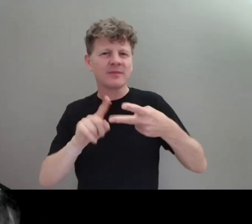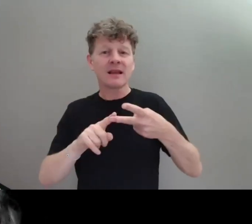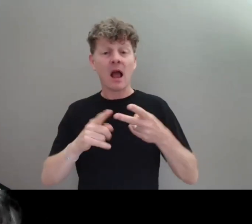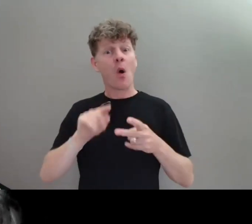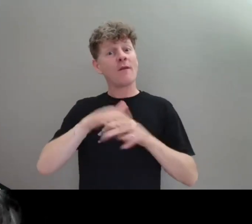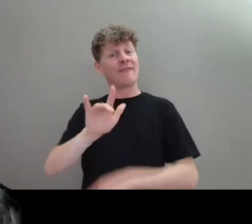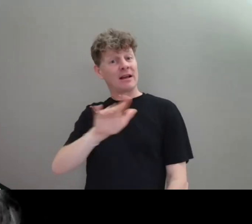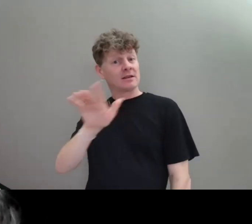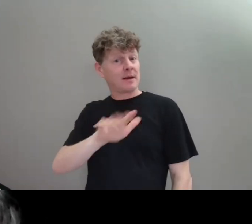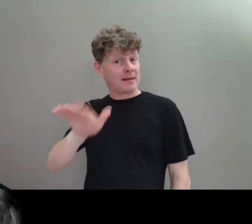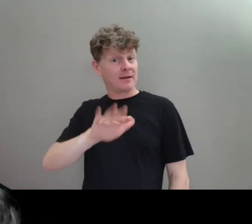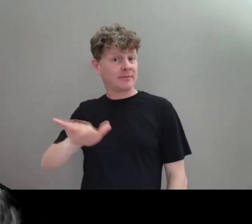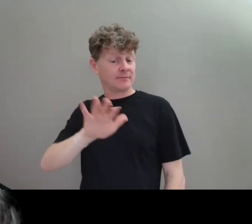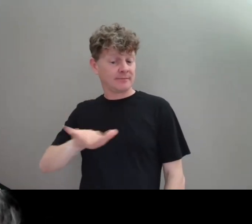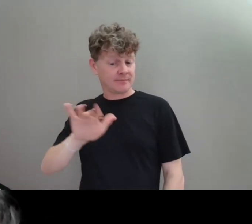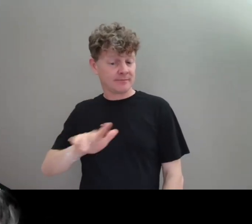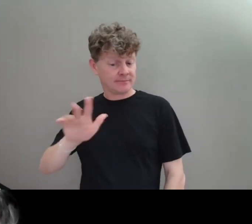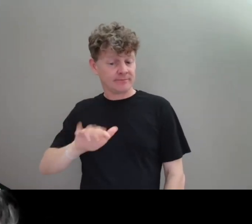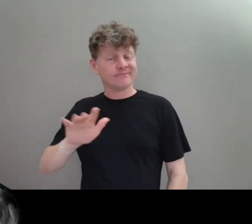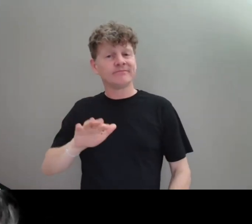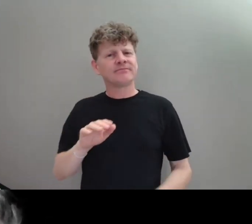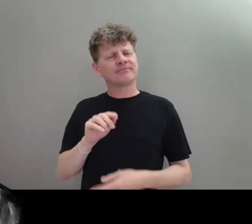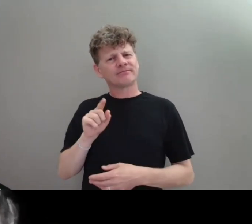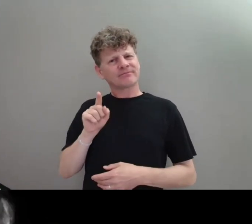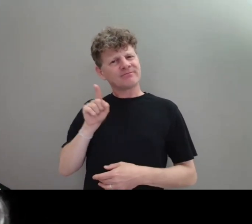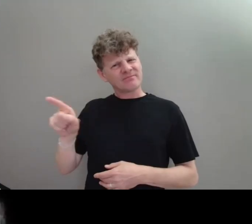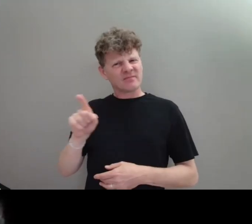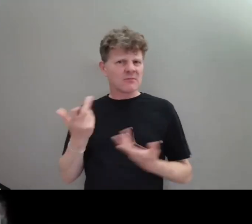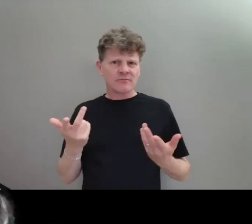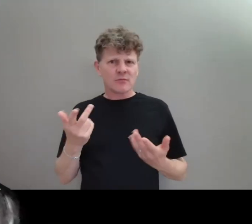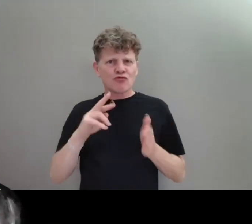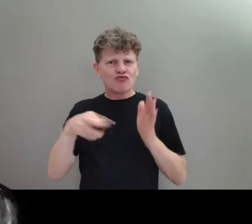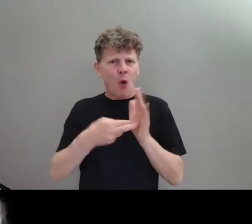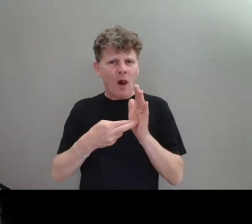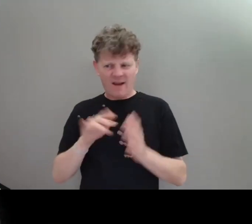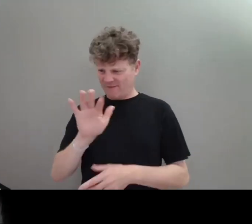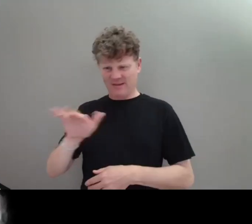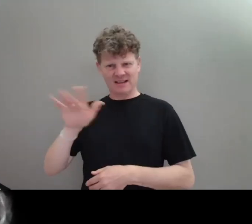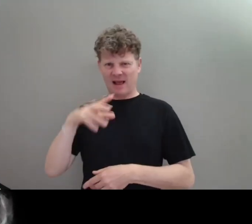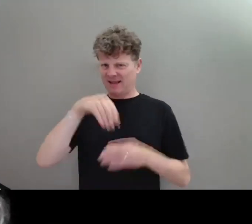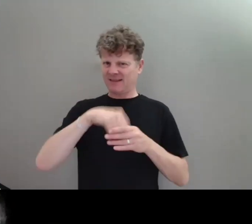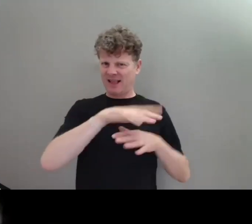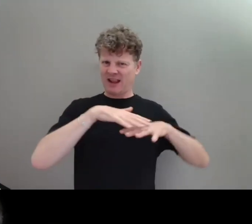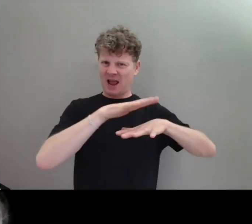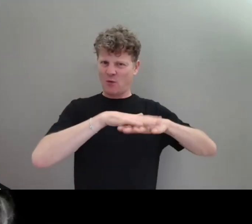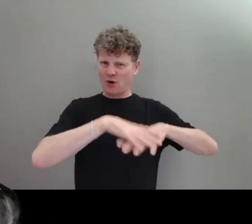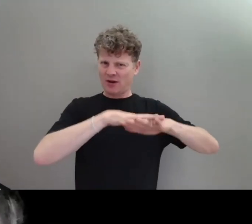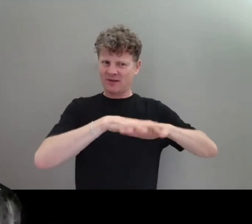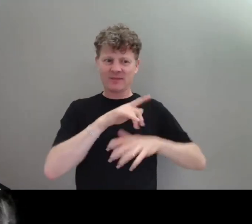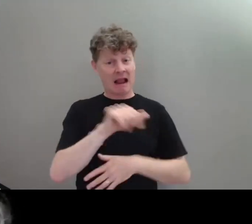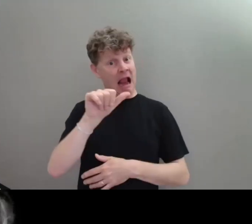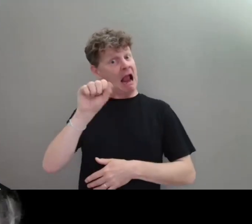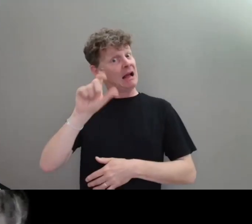fingerspelling. So Lucas asks, what is the role of fingerspelling in this network, especially as in ASL? As